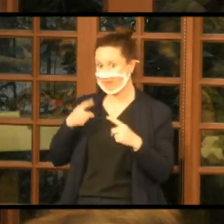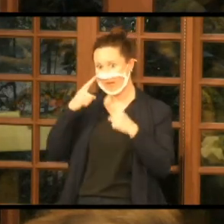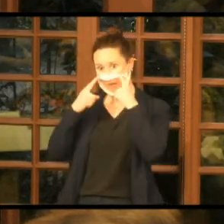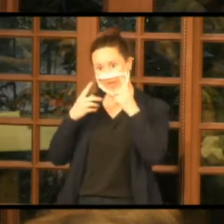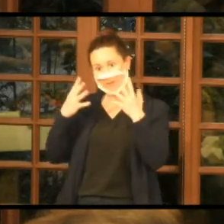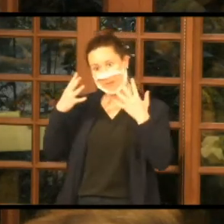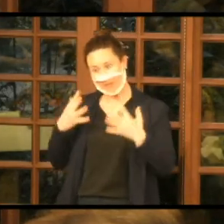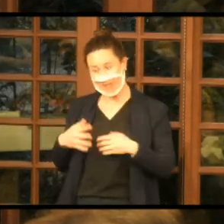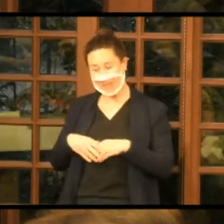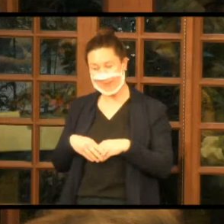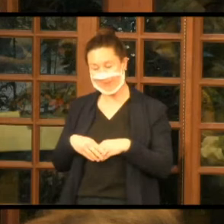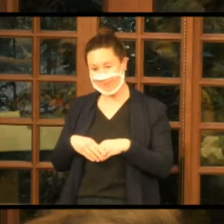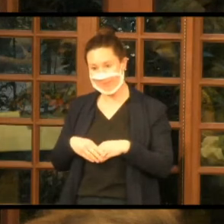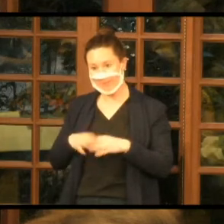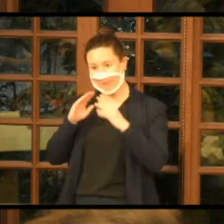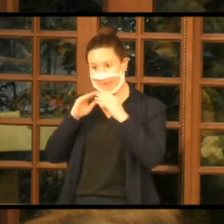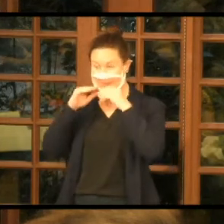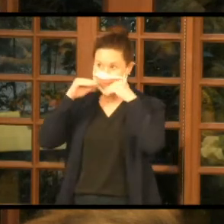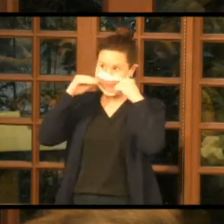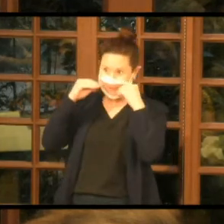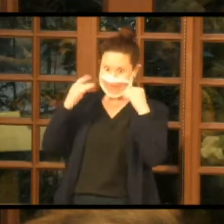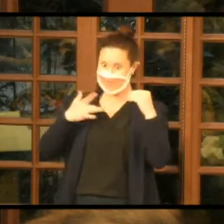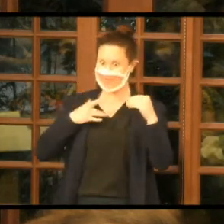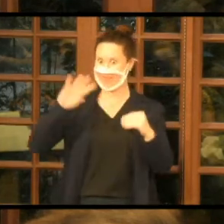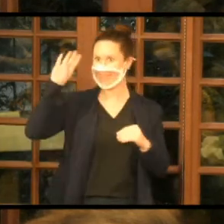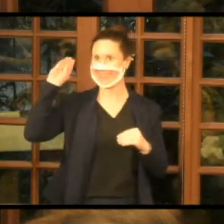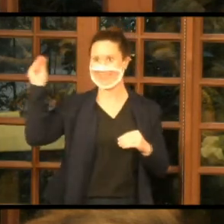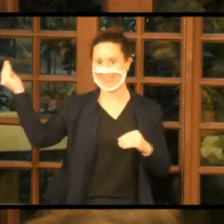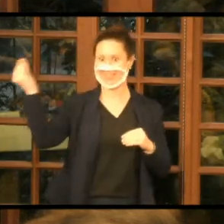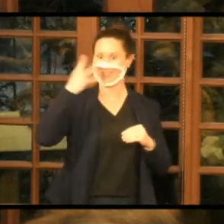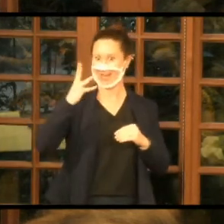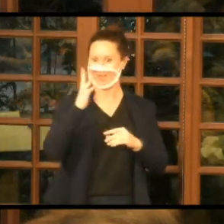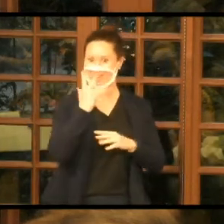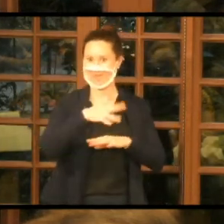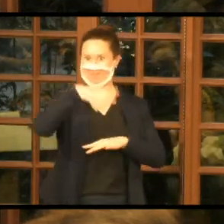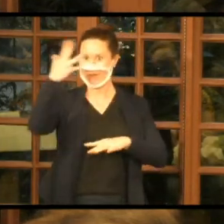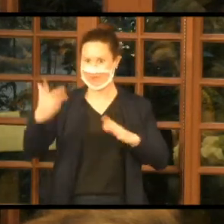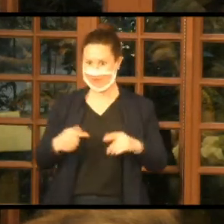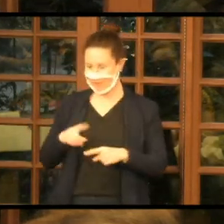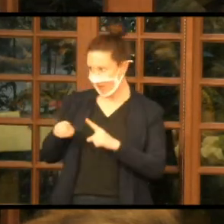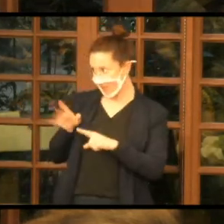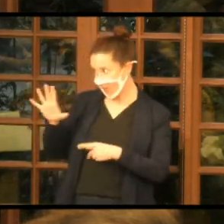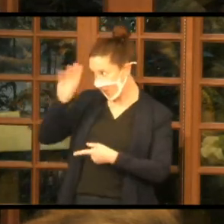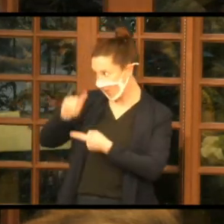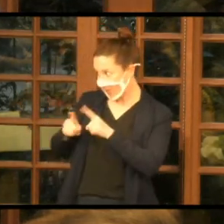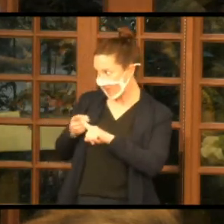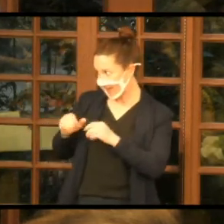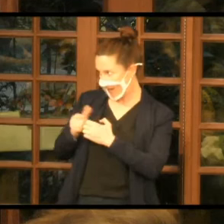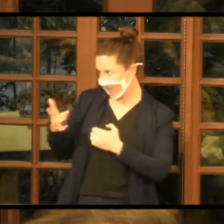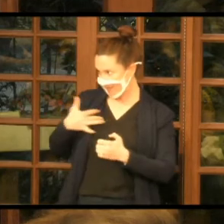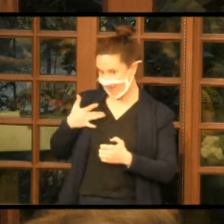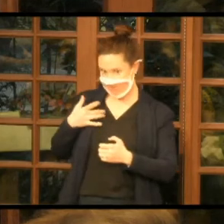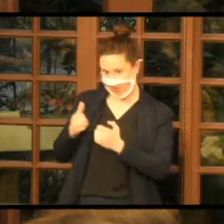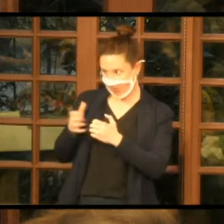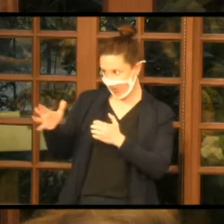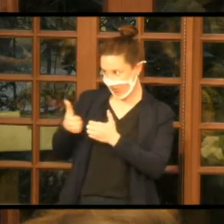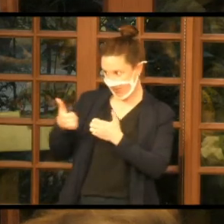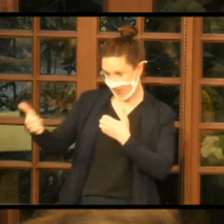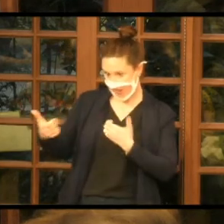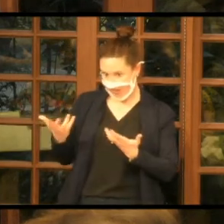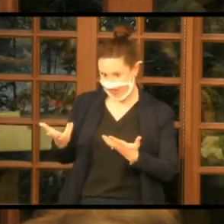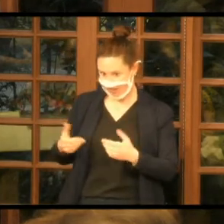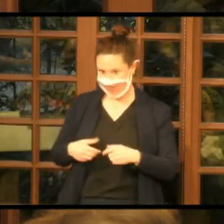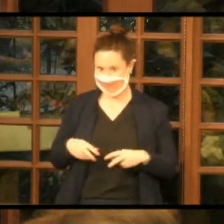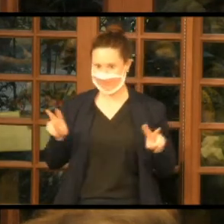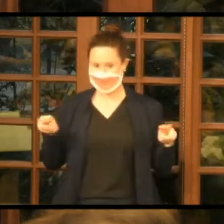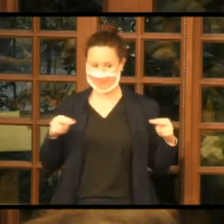sad. The effect as she smiled was of sunshine through rain, rainbows. "What about your boyfriend? How does he deal with the distance?" They looked